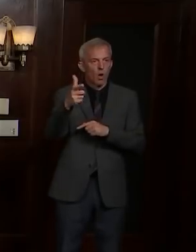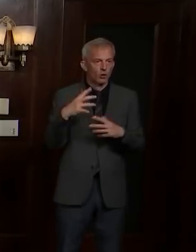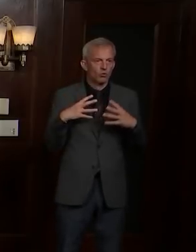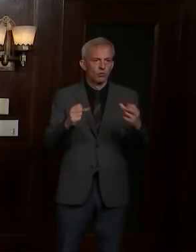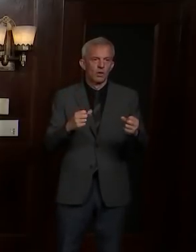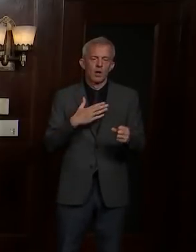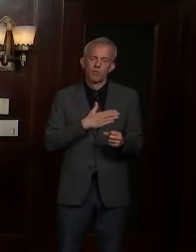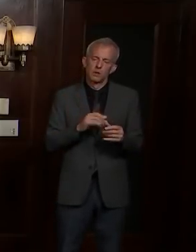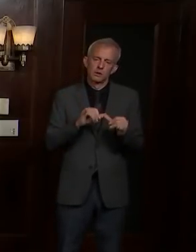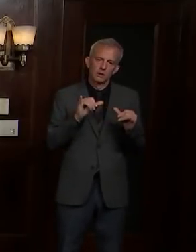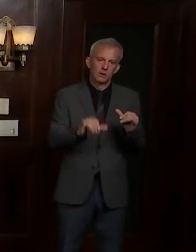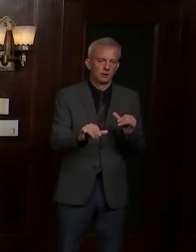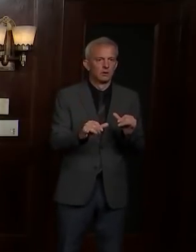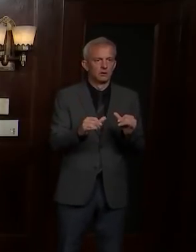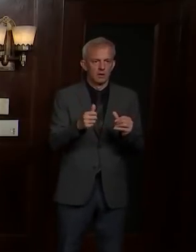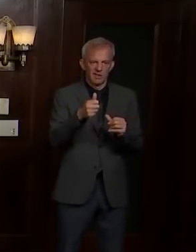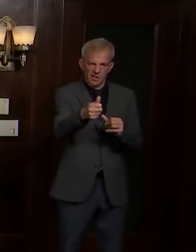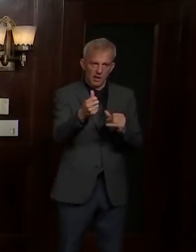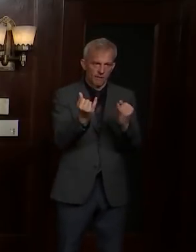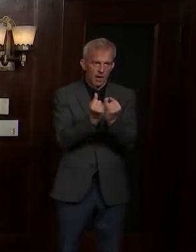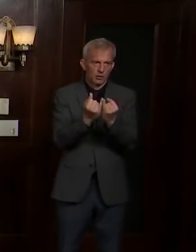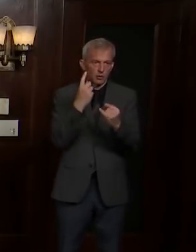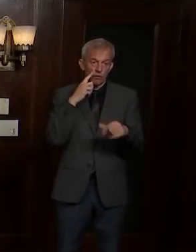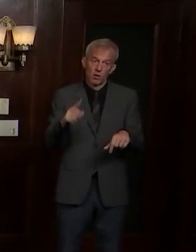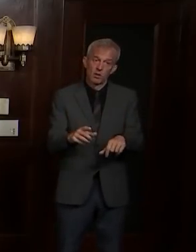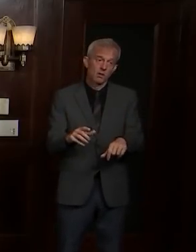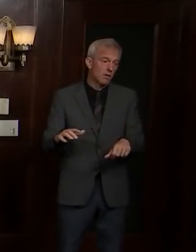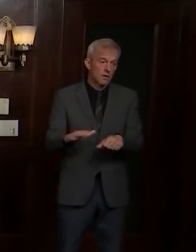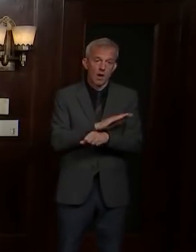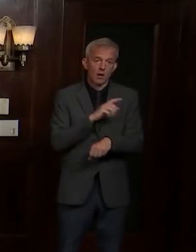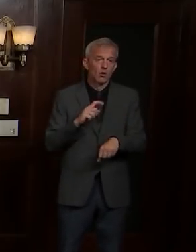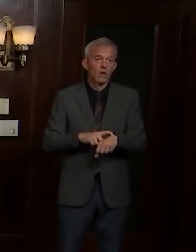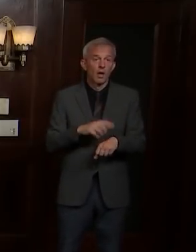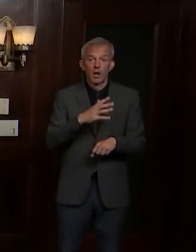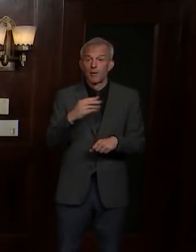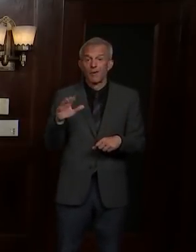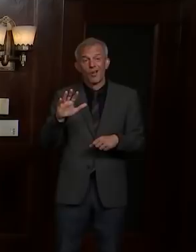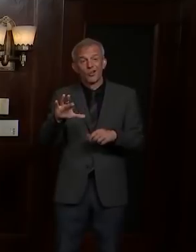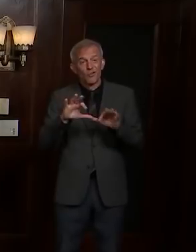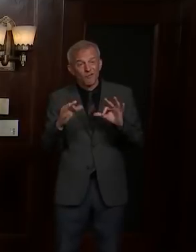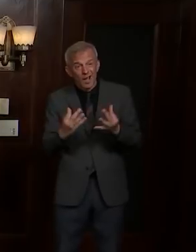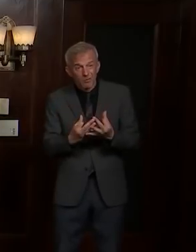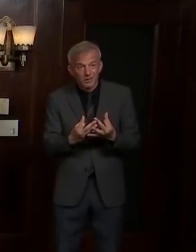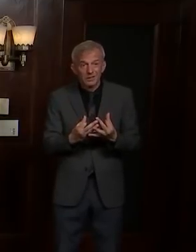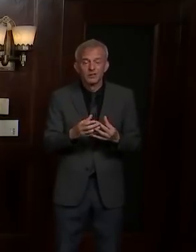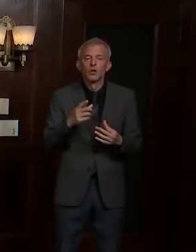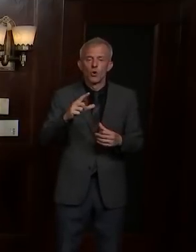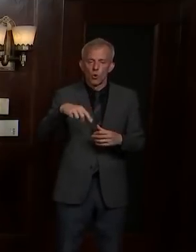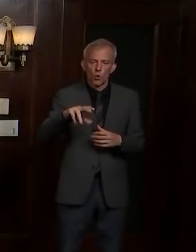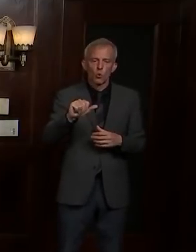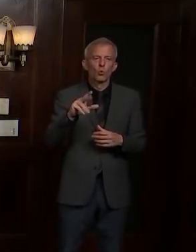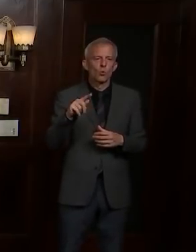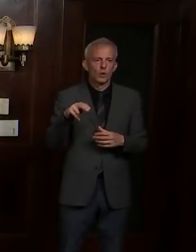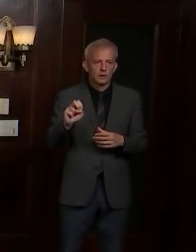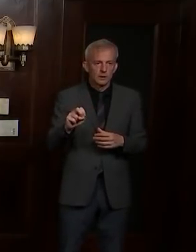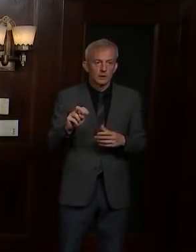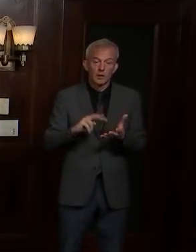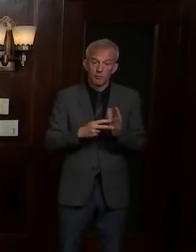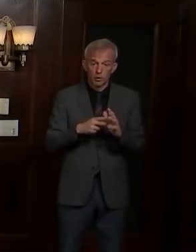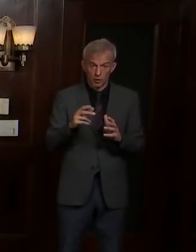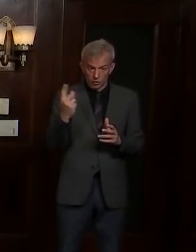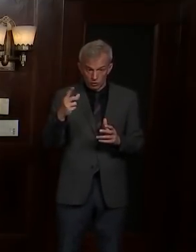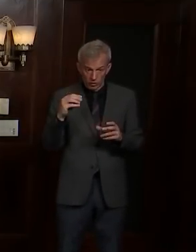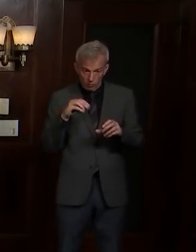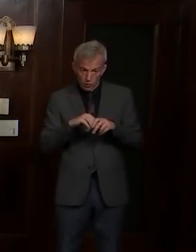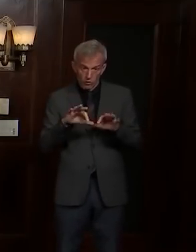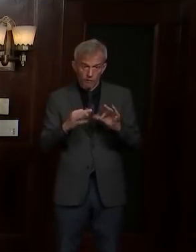self-isolated for the entire time. And for everyone around you who was a close contact, we ask that you quarantine. And that means you too need